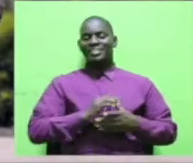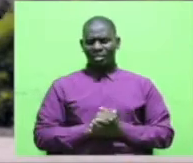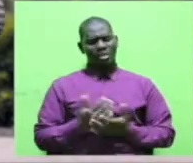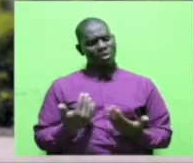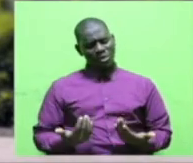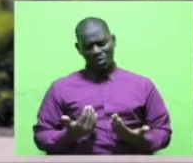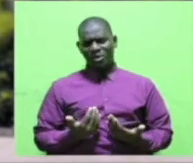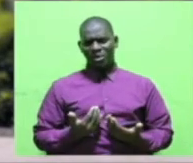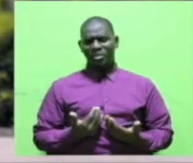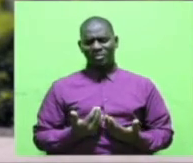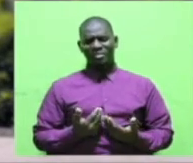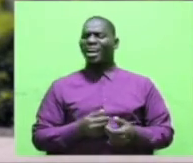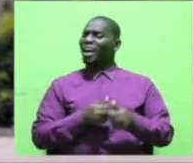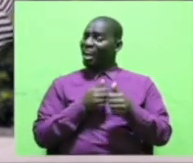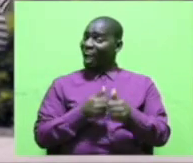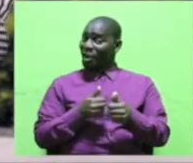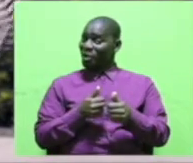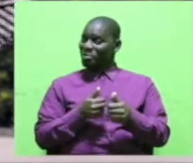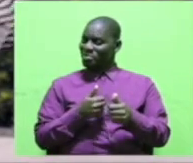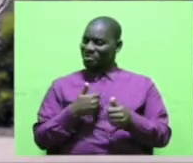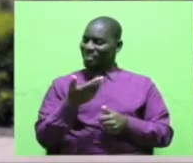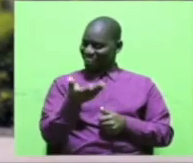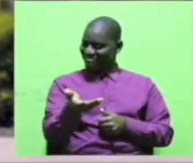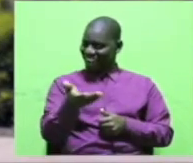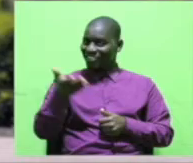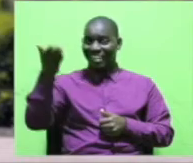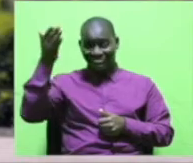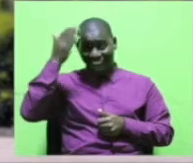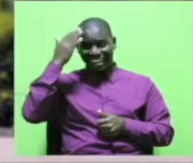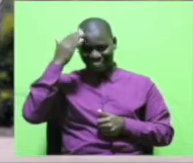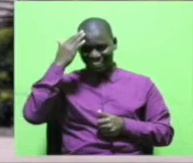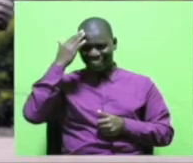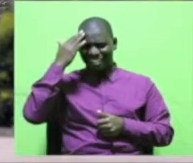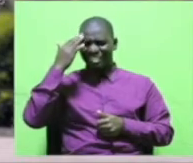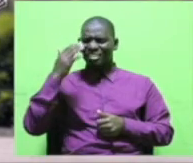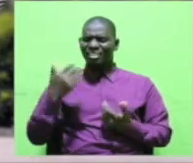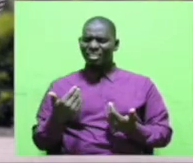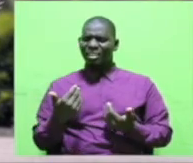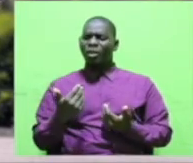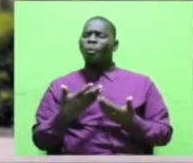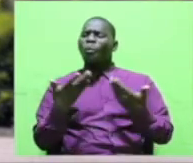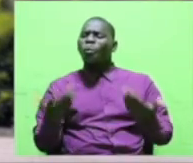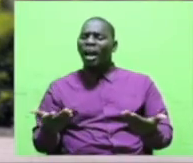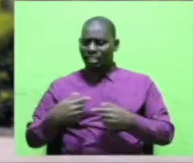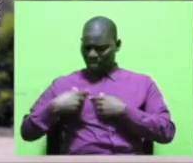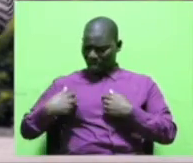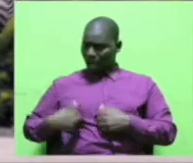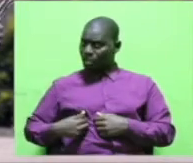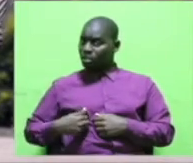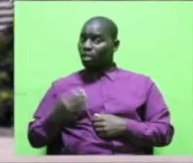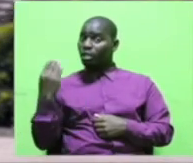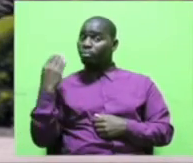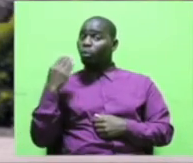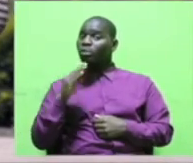That is all for today, and I hope you now understand what a heart is, and